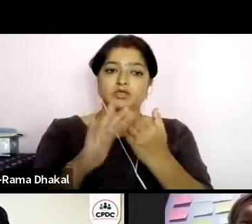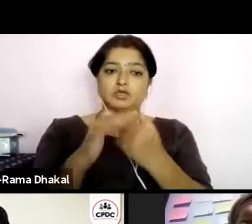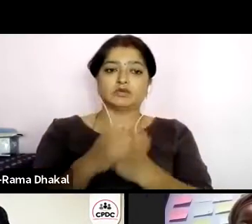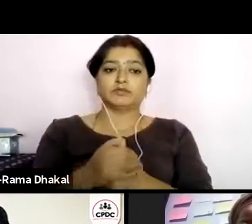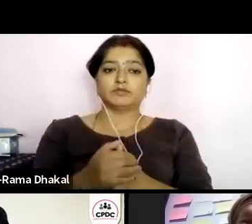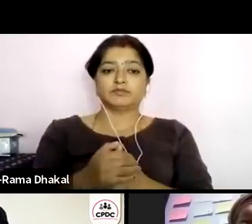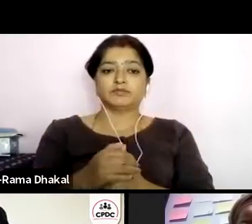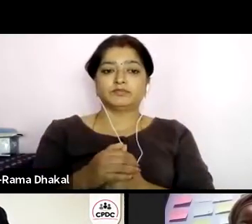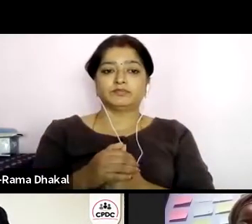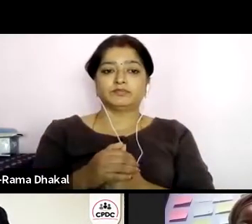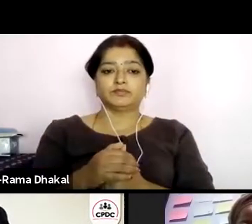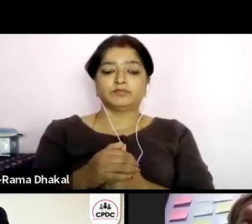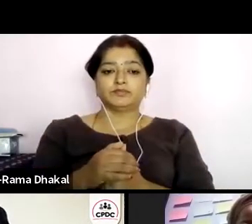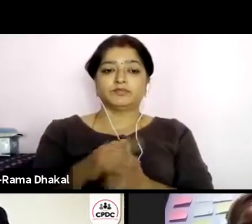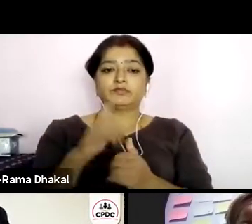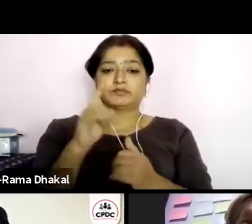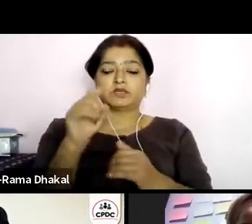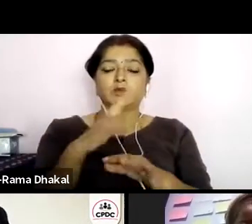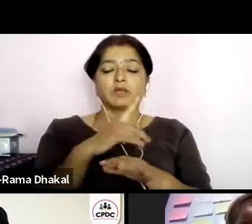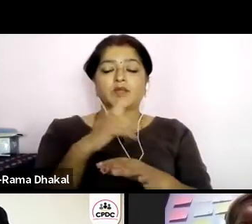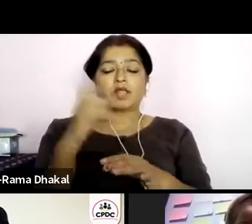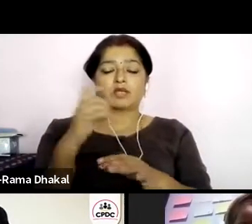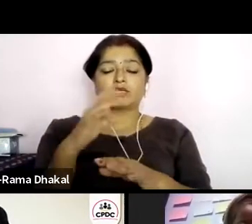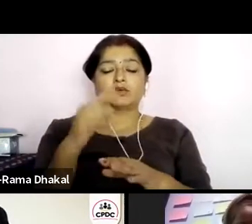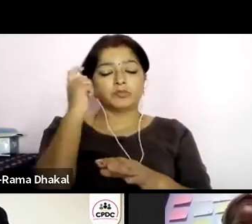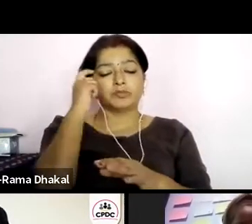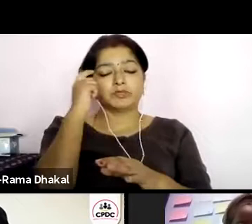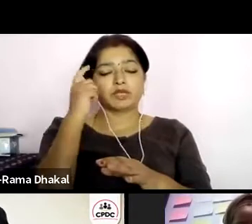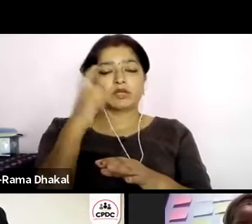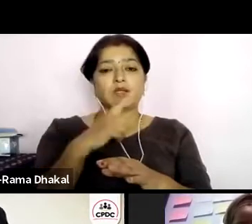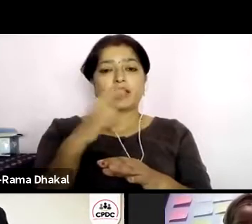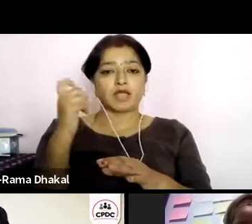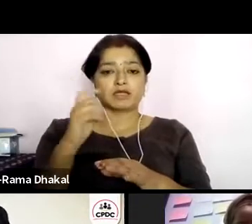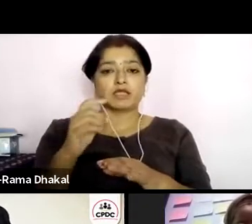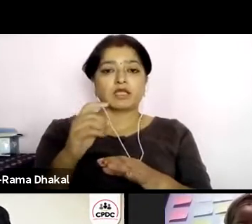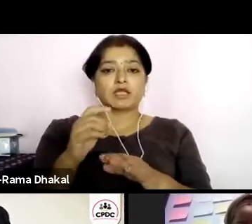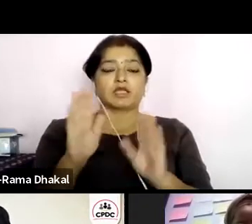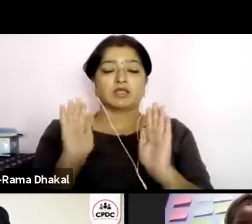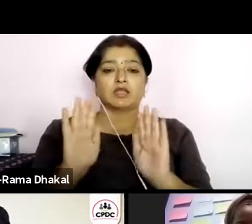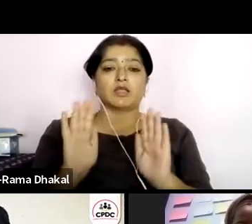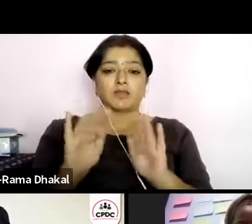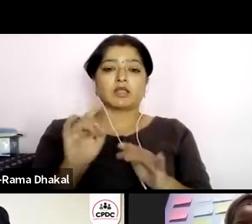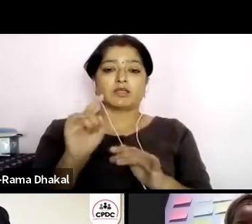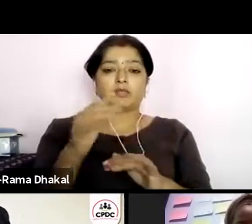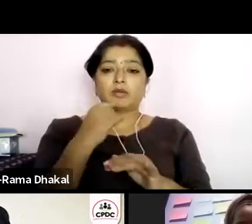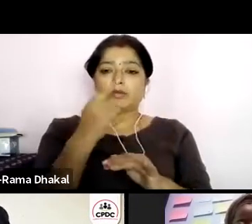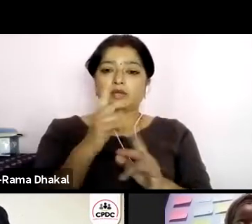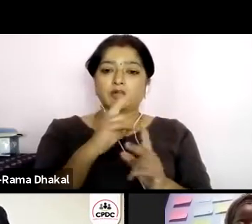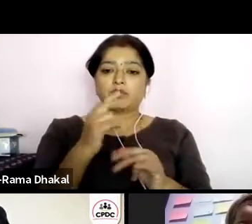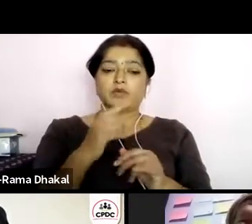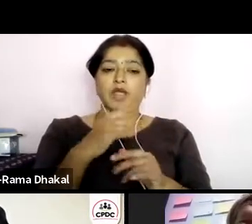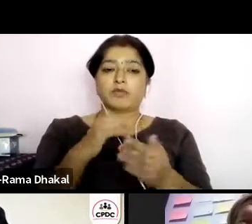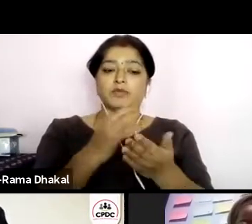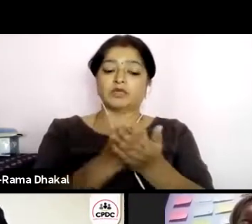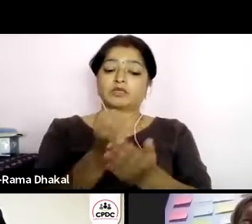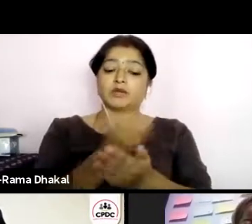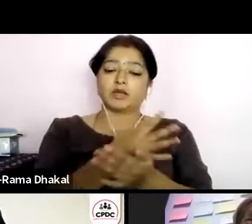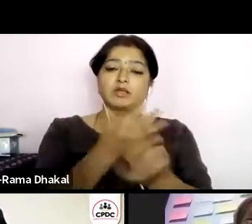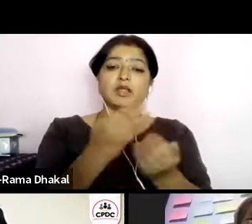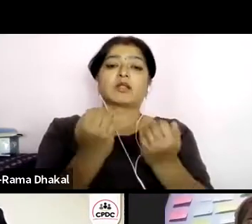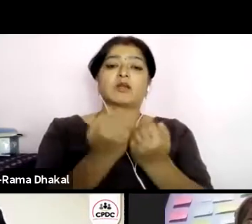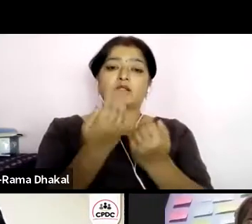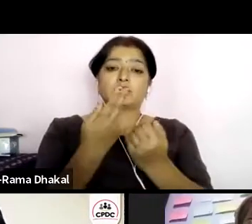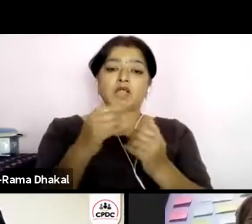would be quite cognizant of the fact that many of the challenges that we do face could possibly be reduced. So thank you so much for sharing that, Iwi.